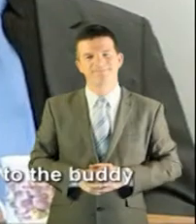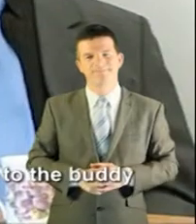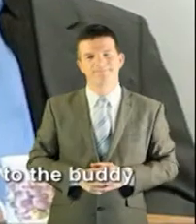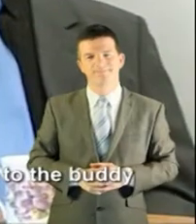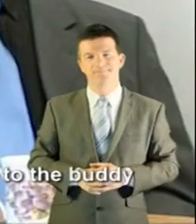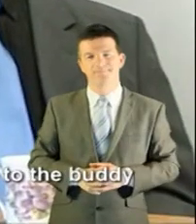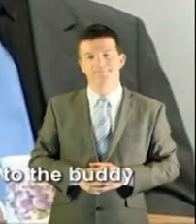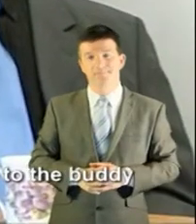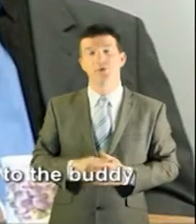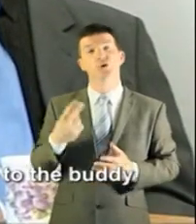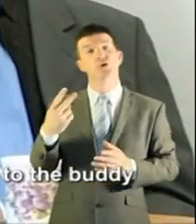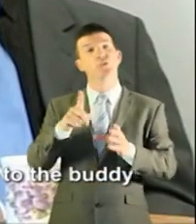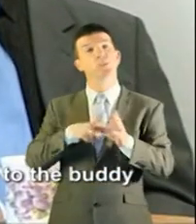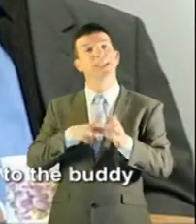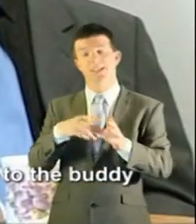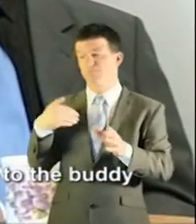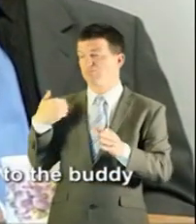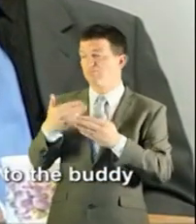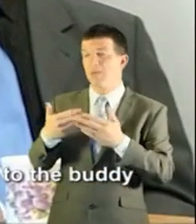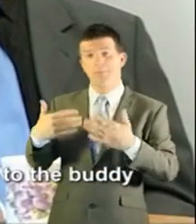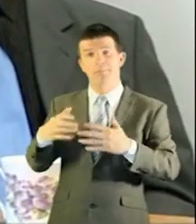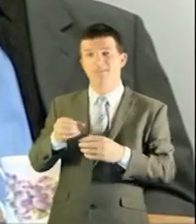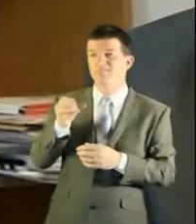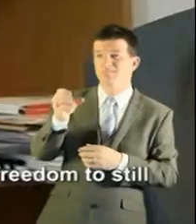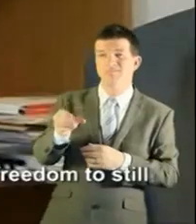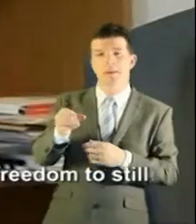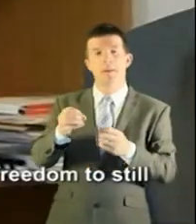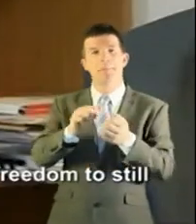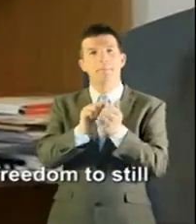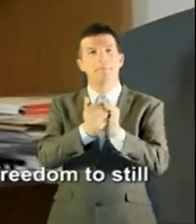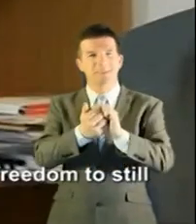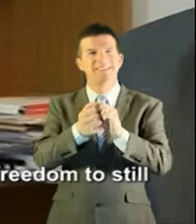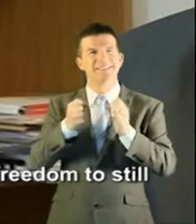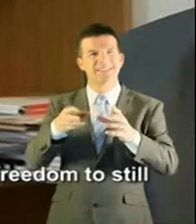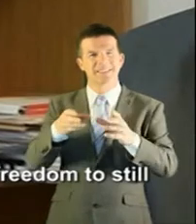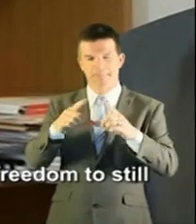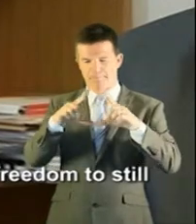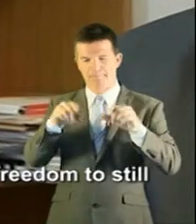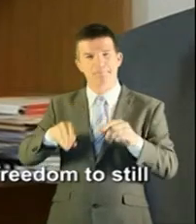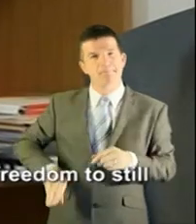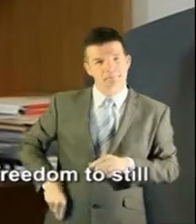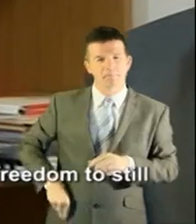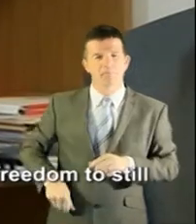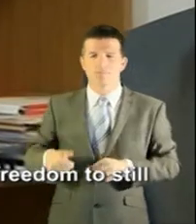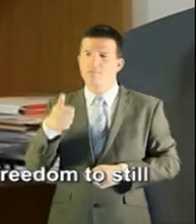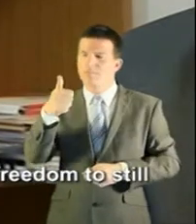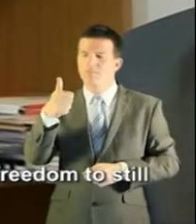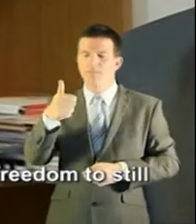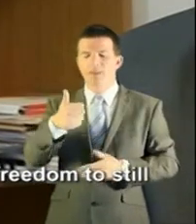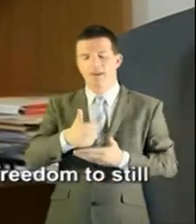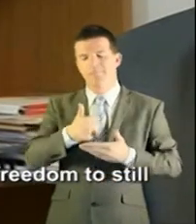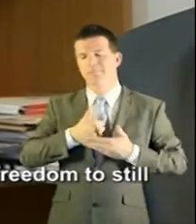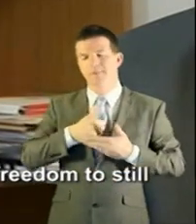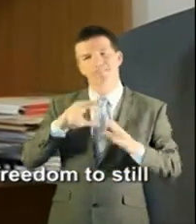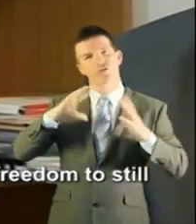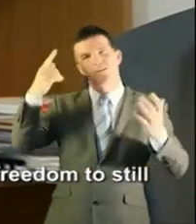It's about 2 years now since we were introduced to the Buddy system. It's given me peace of mind, and it's given Alan the